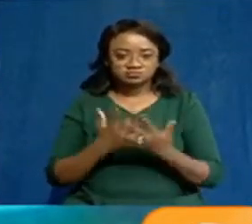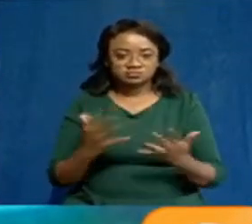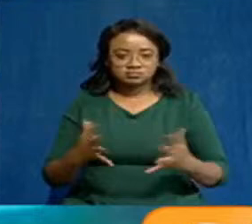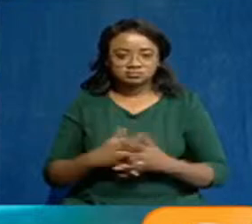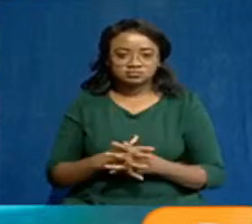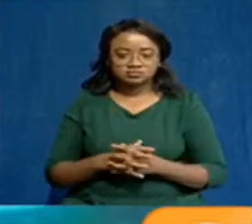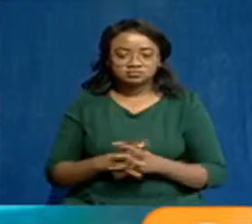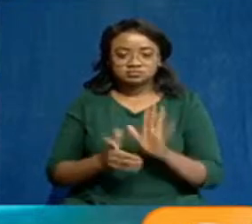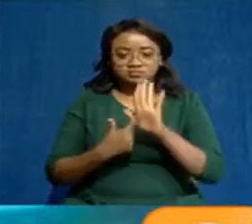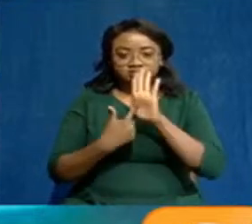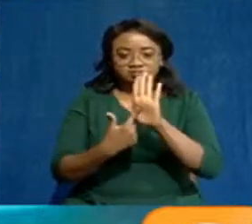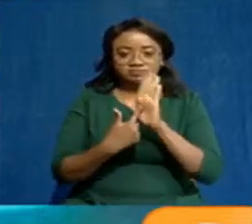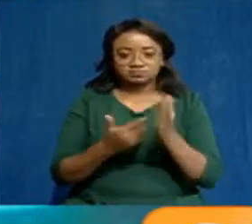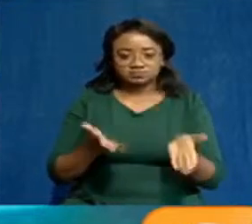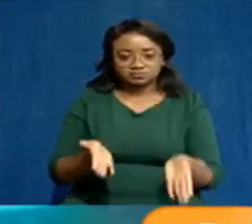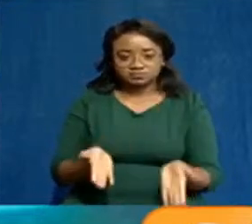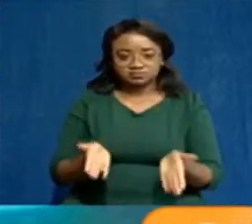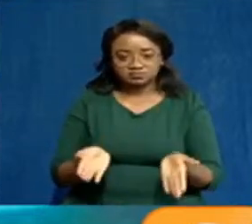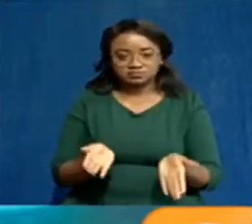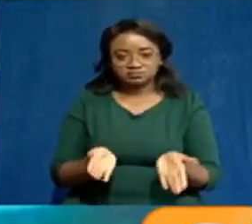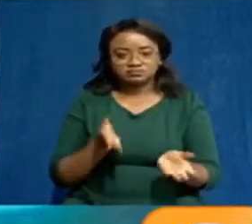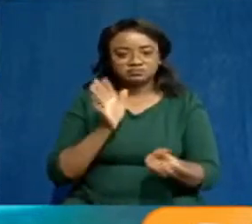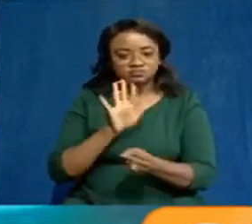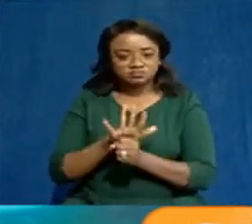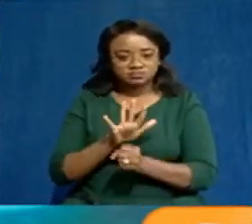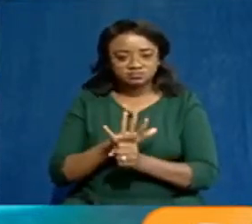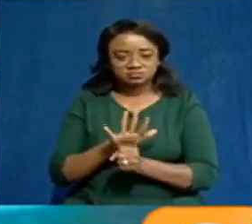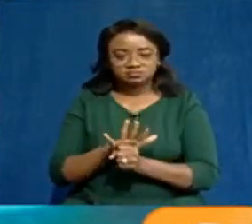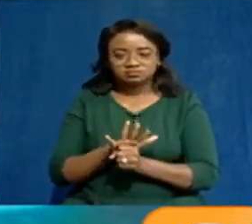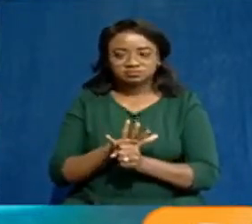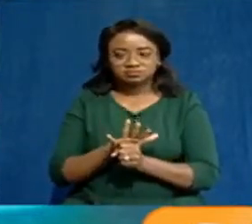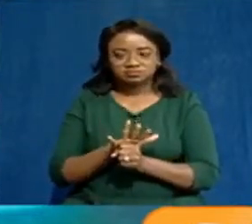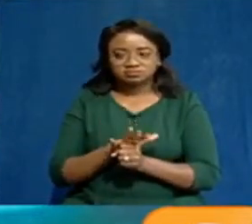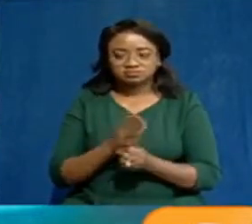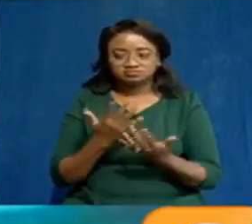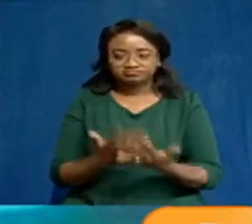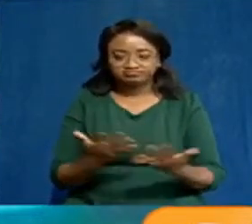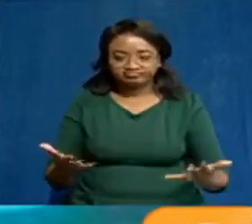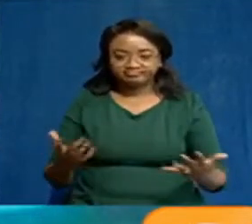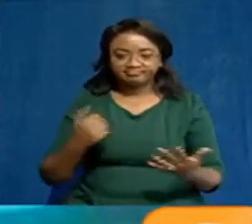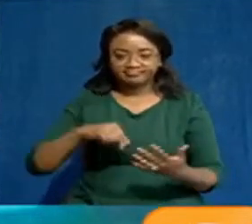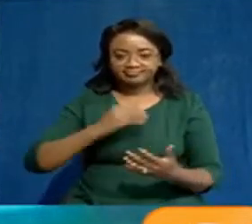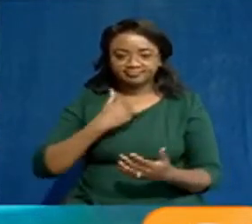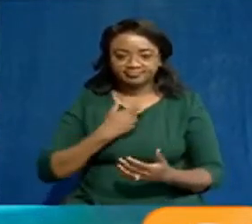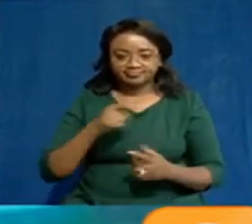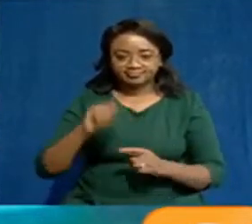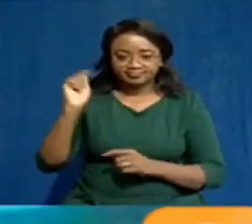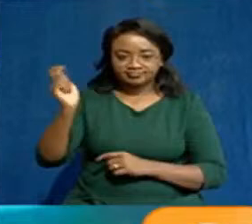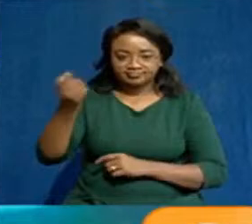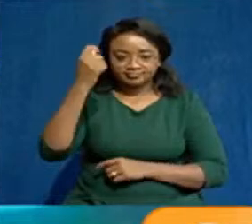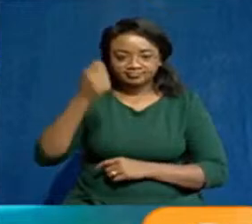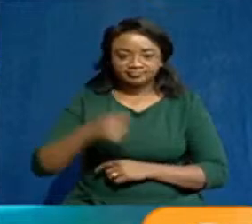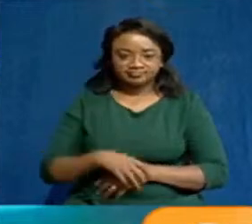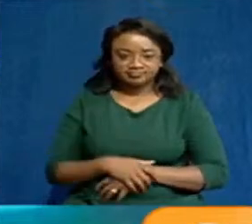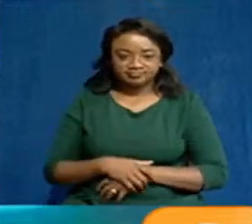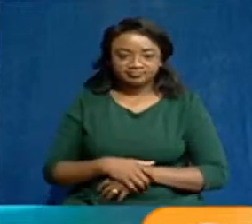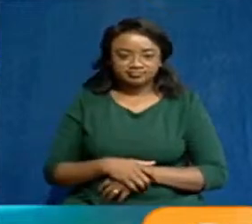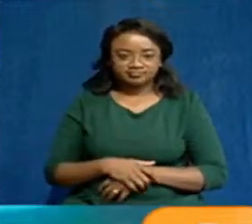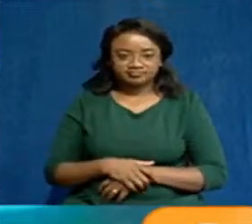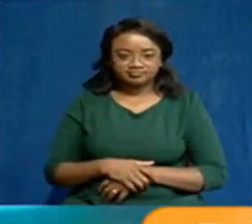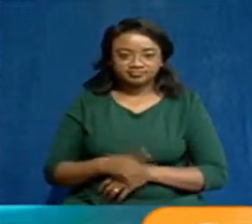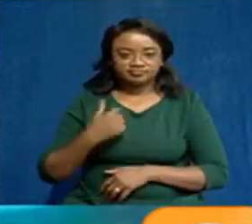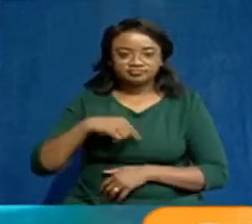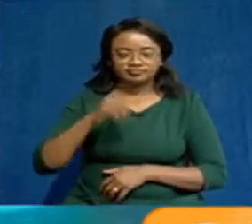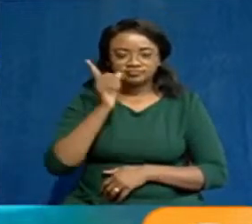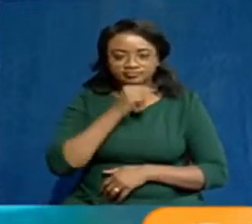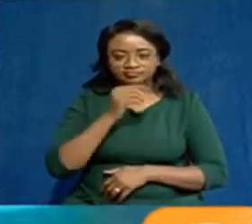So right now, most of the products we have in Kenya, there is already a price